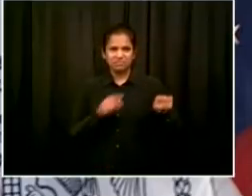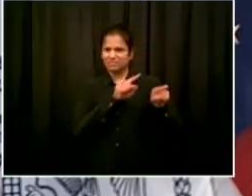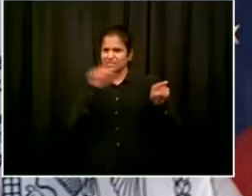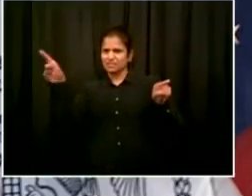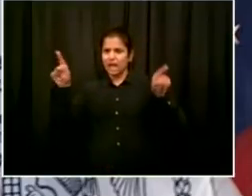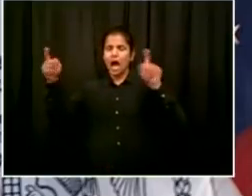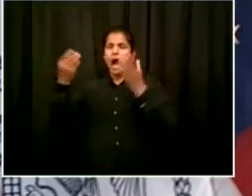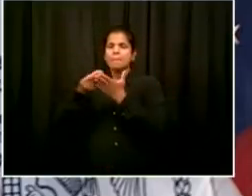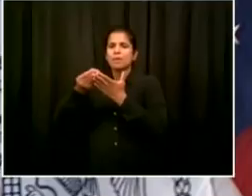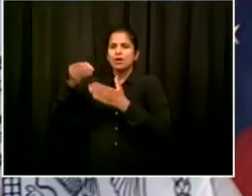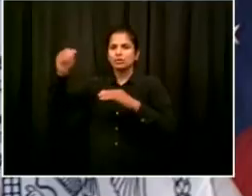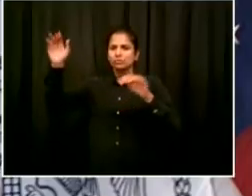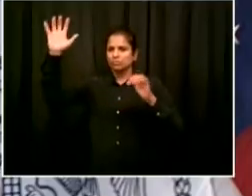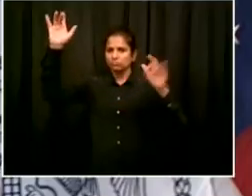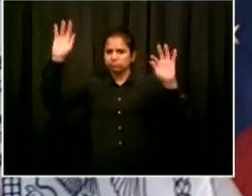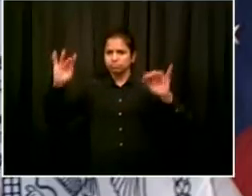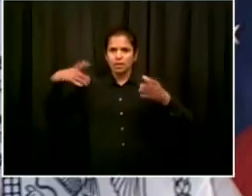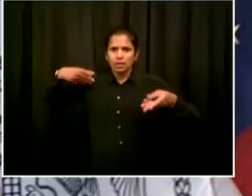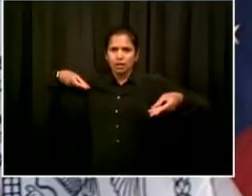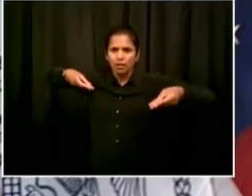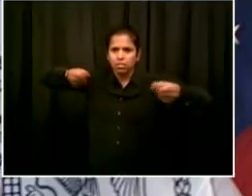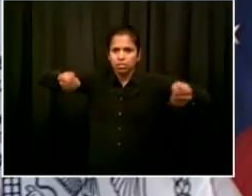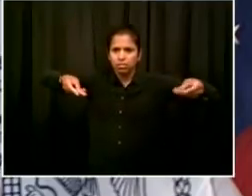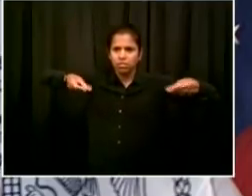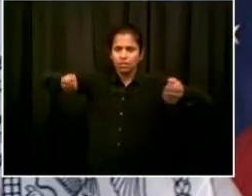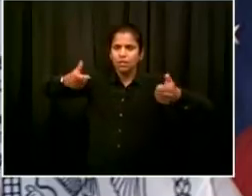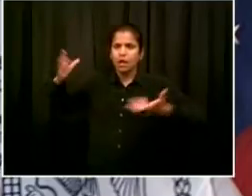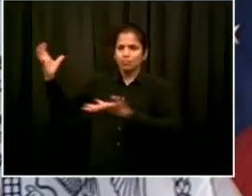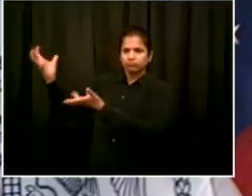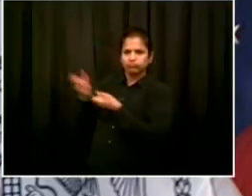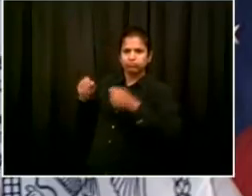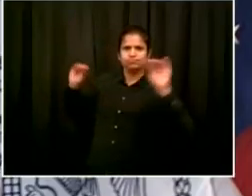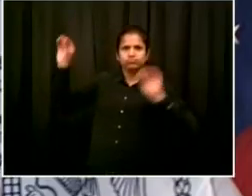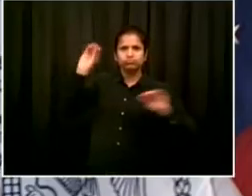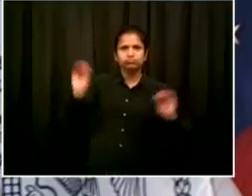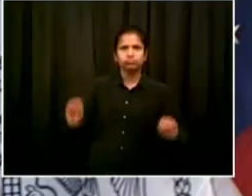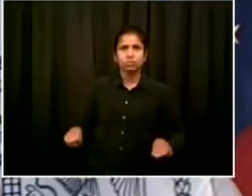the city's credit rating is already on a negative watch.